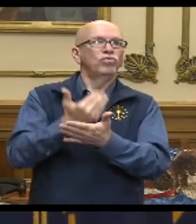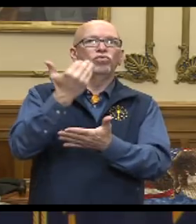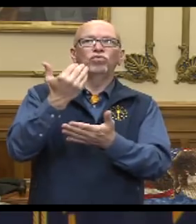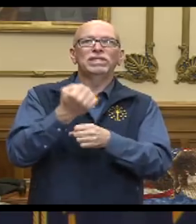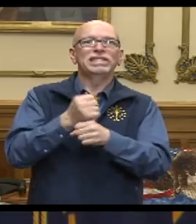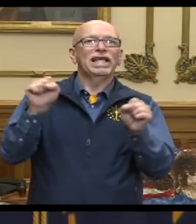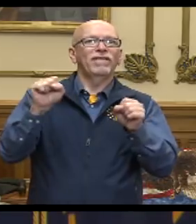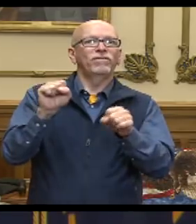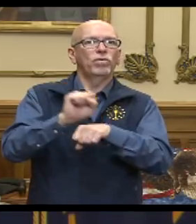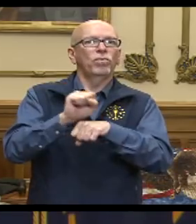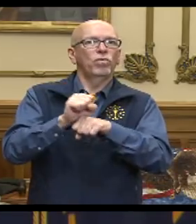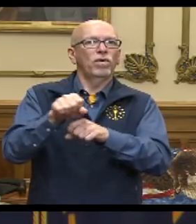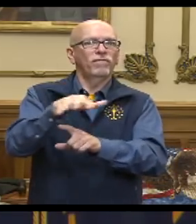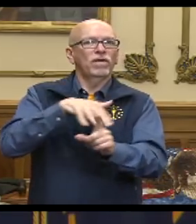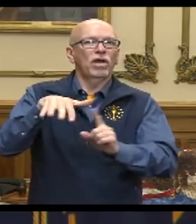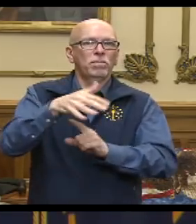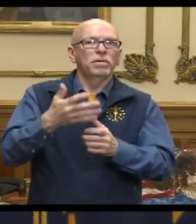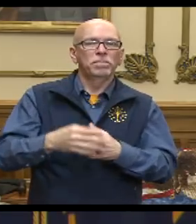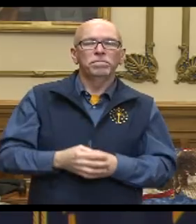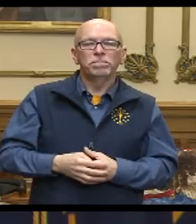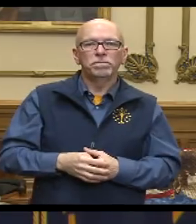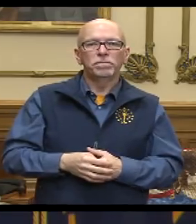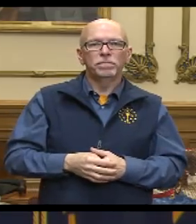safe workplace precautions.